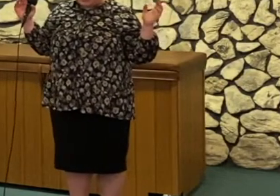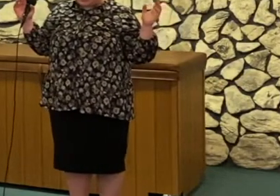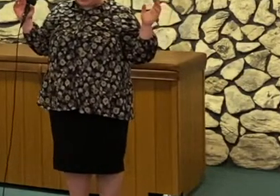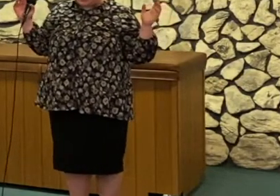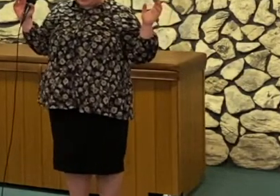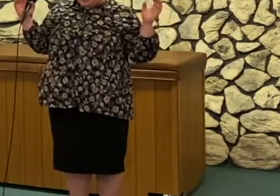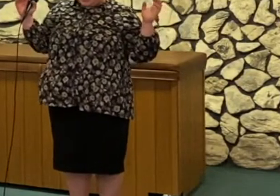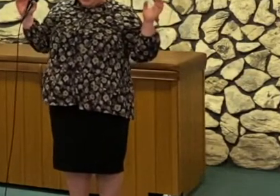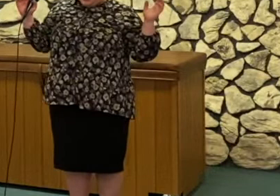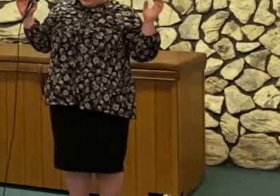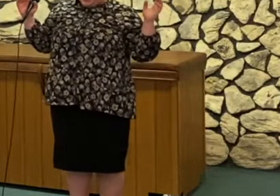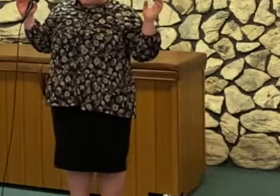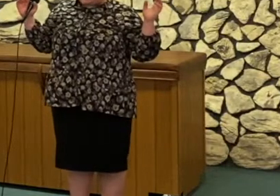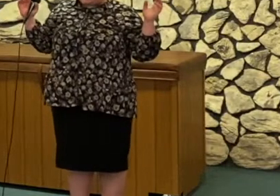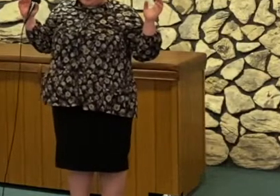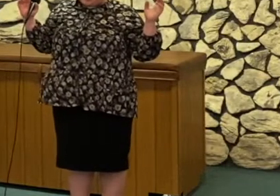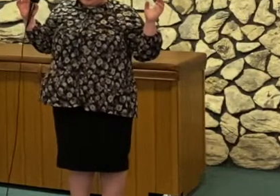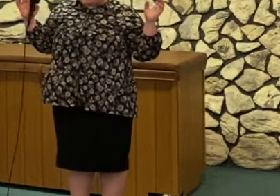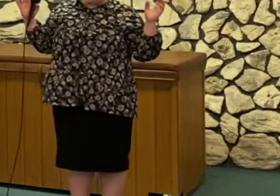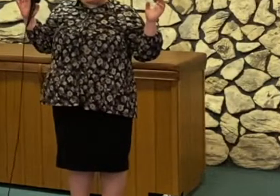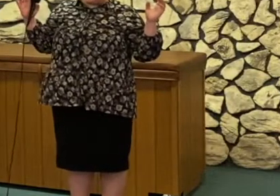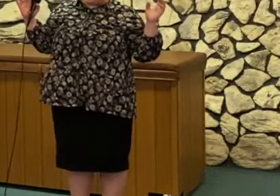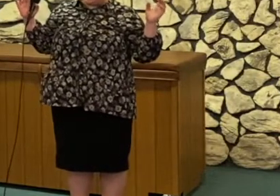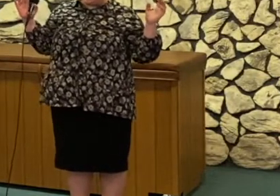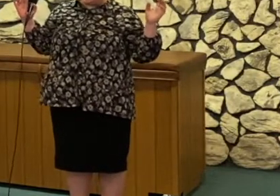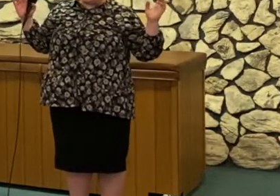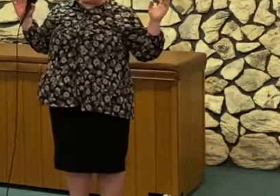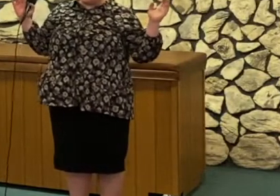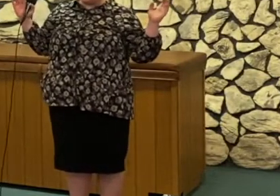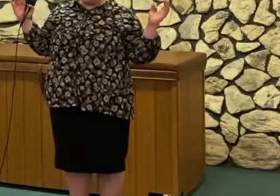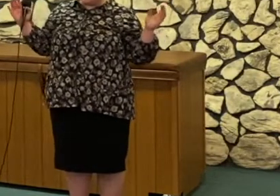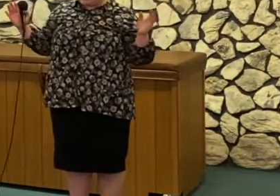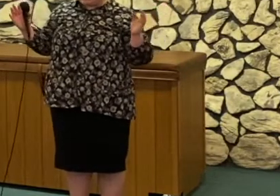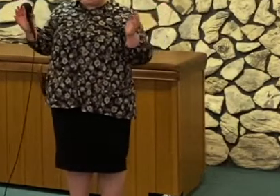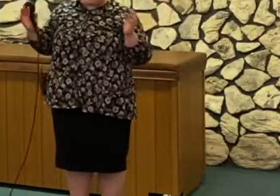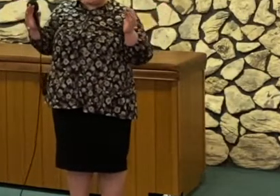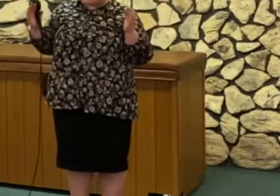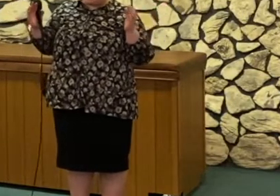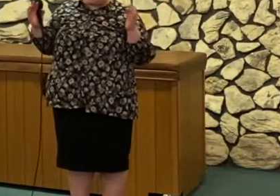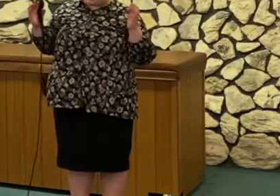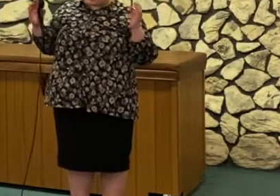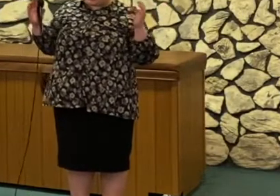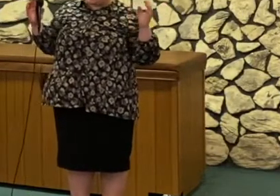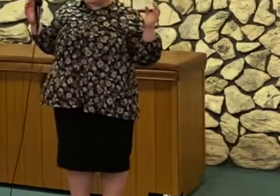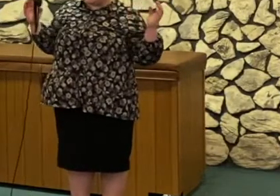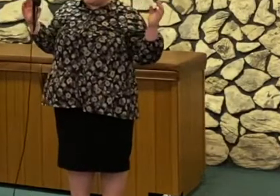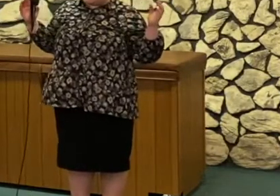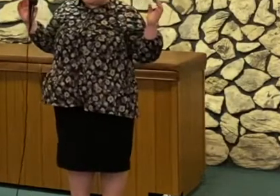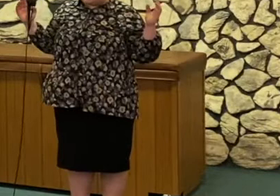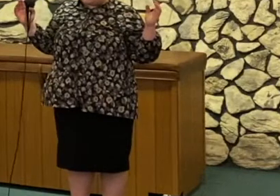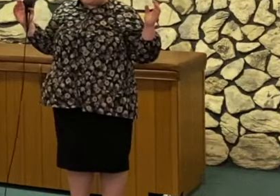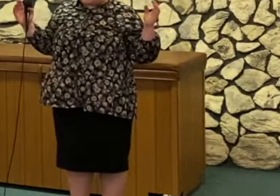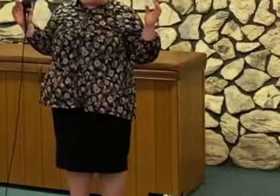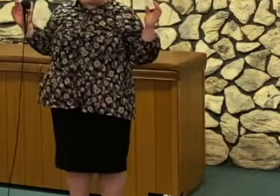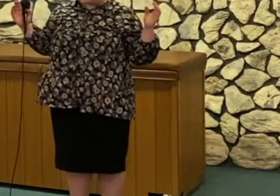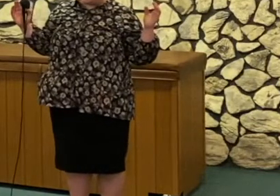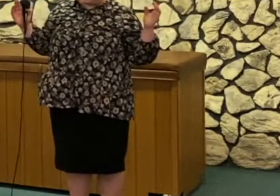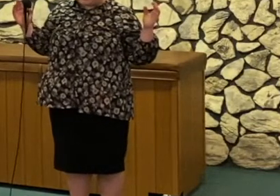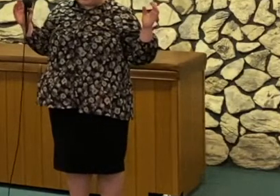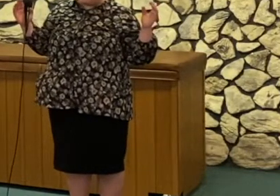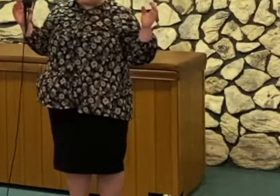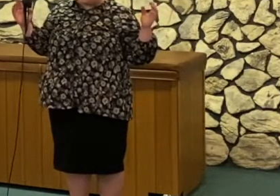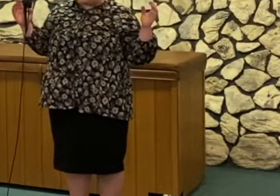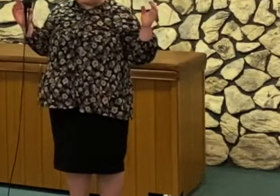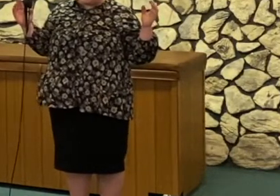being viewed and experienced right now in this moment. Father, we join together as a church body, and we lift our